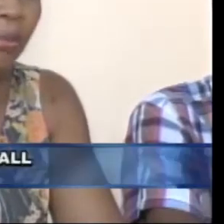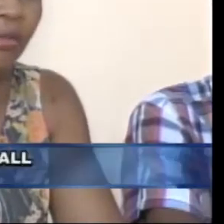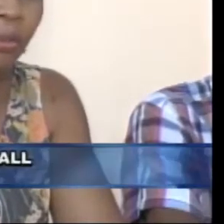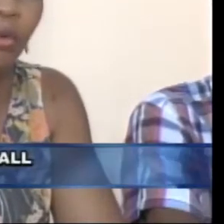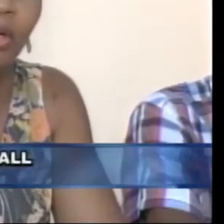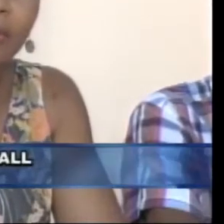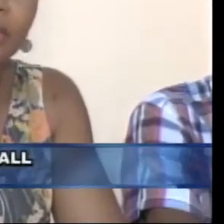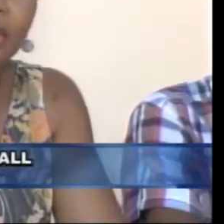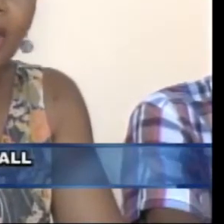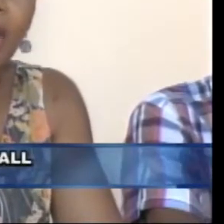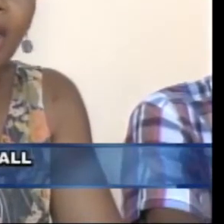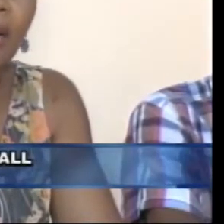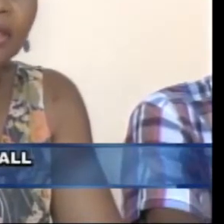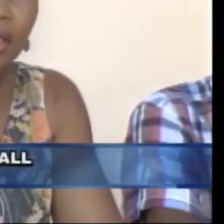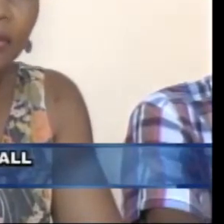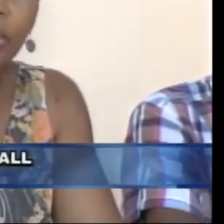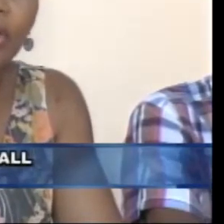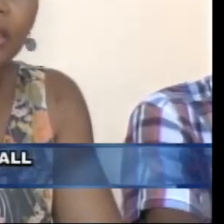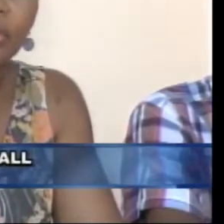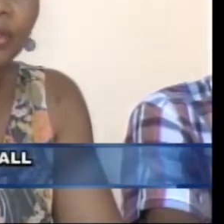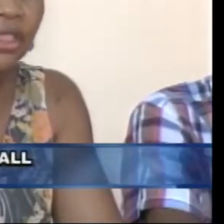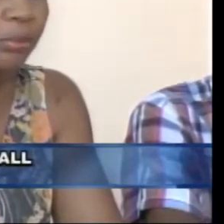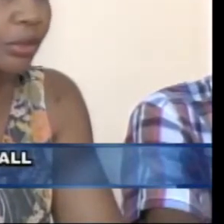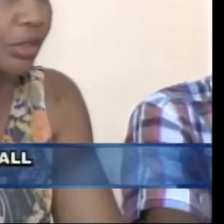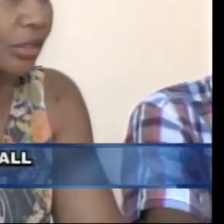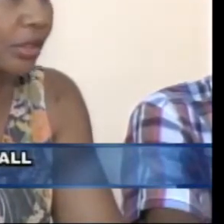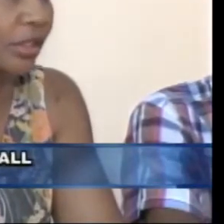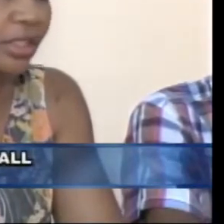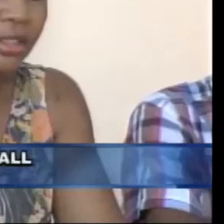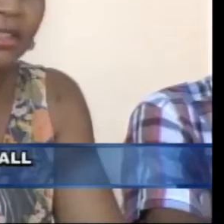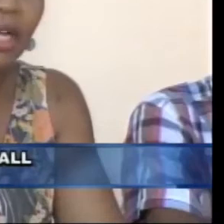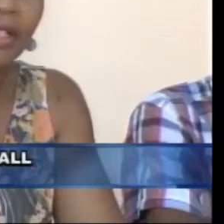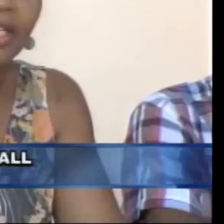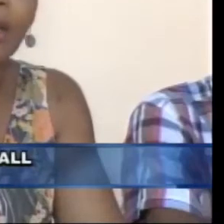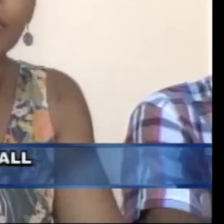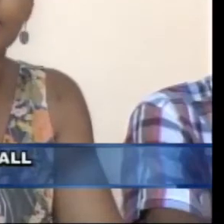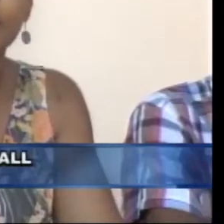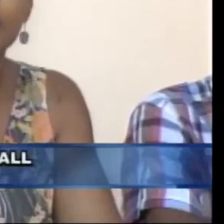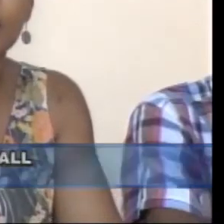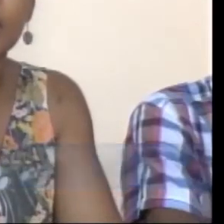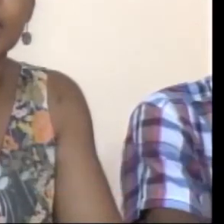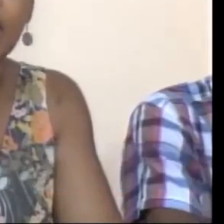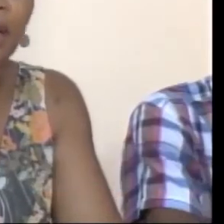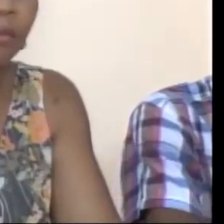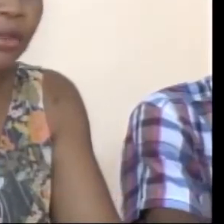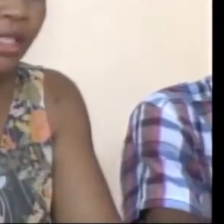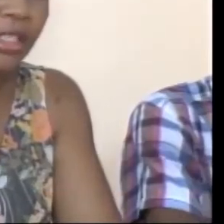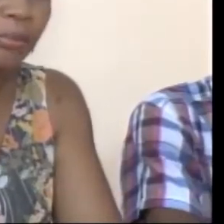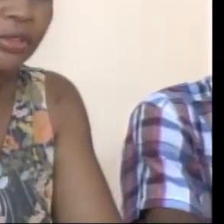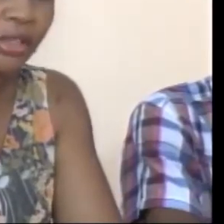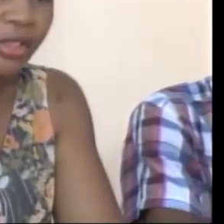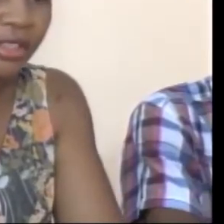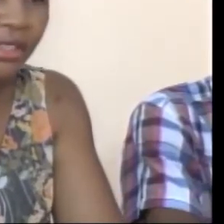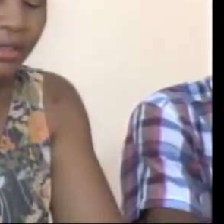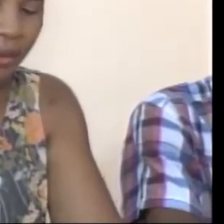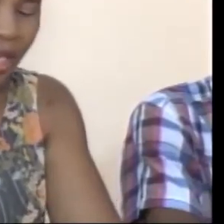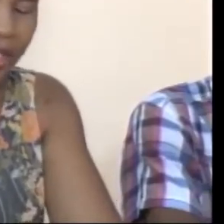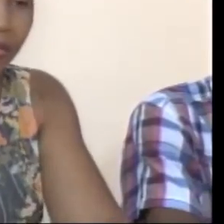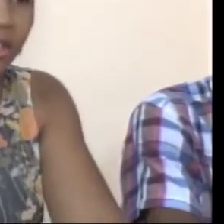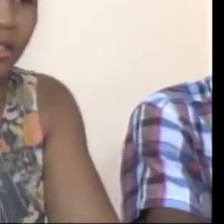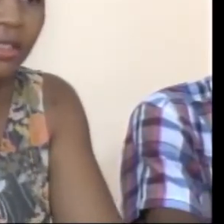a number of programs, skill programs, where we teach persons skills that they can turn into